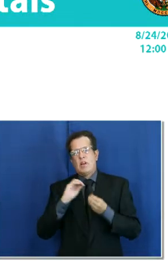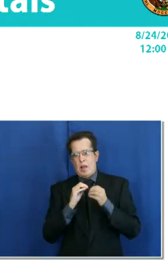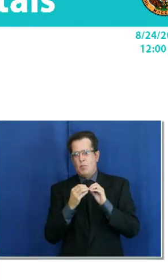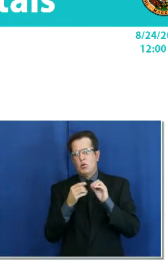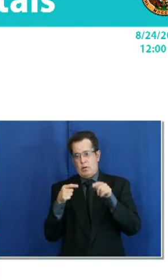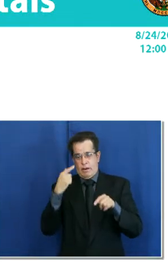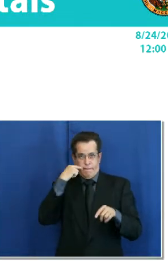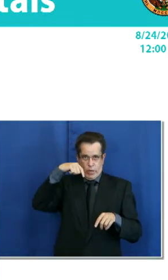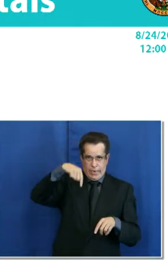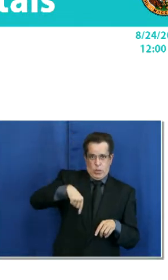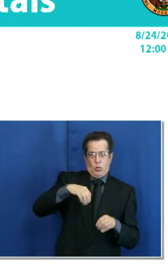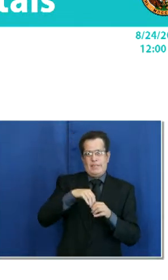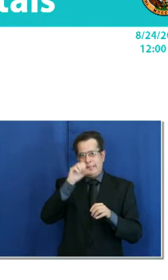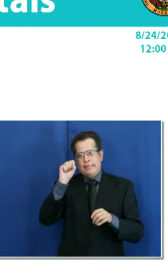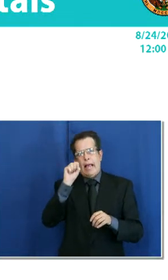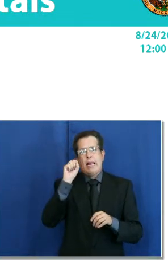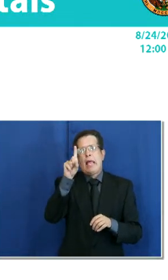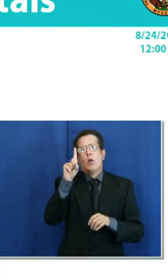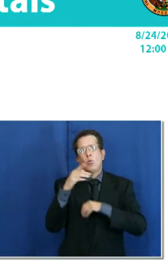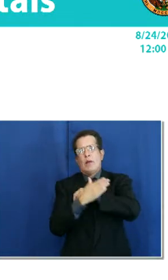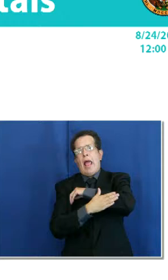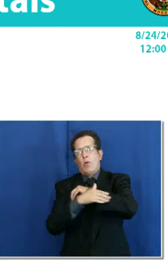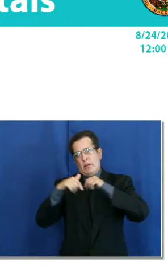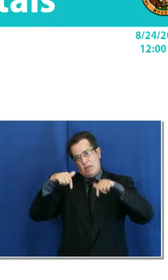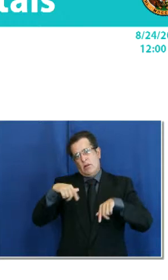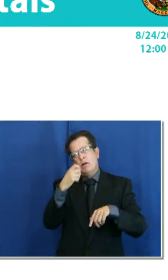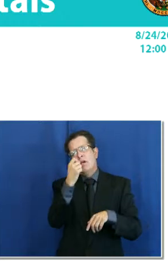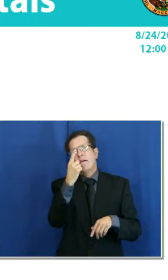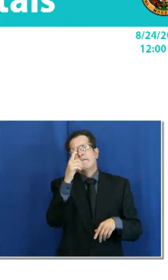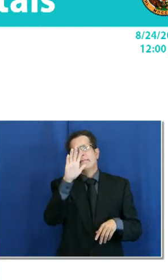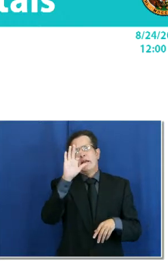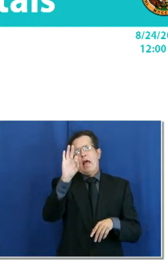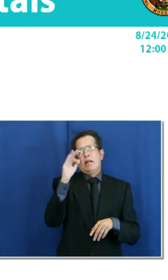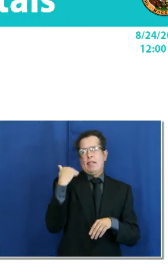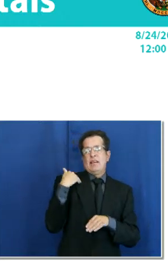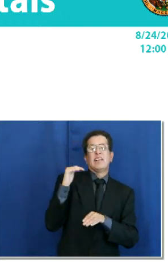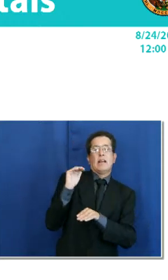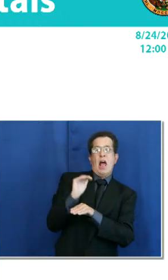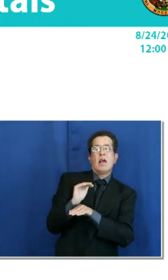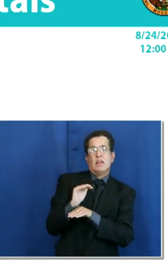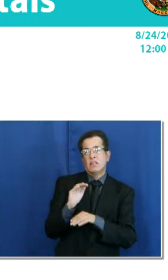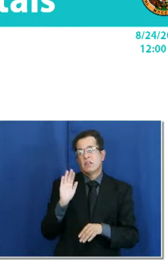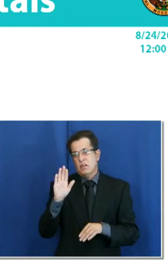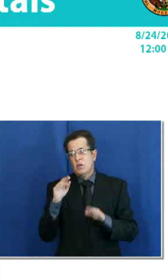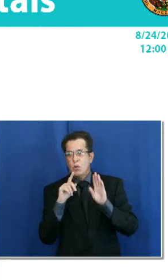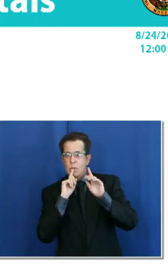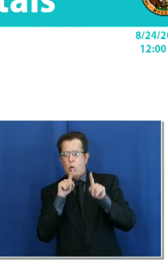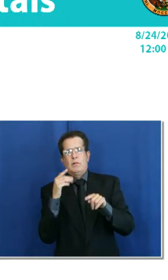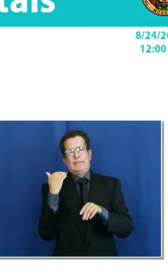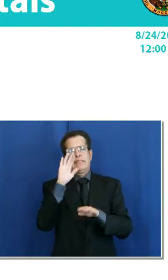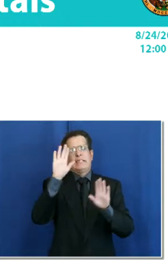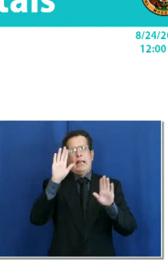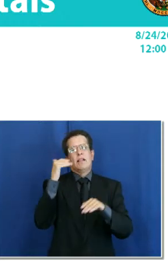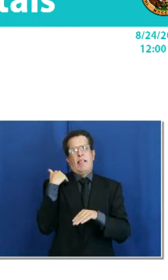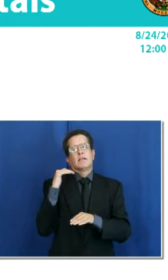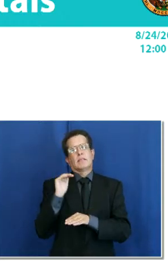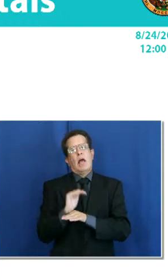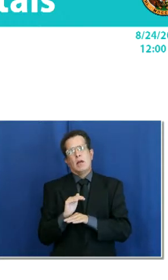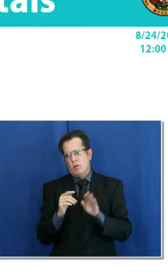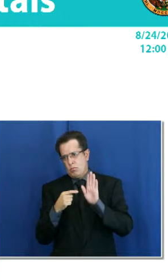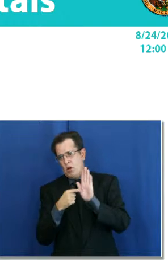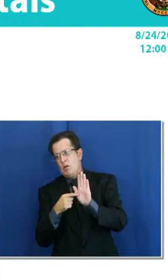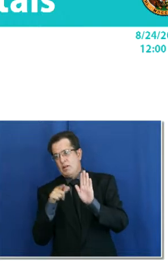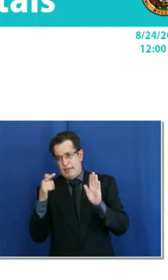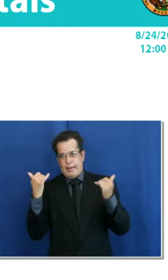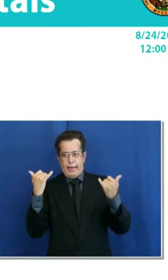statistics for San Diego County are from reports as of 11:59 yesterday on Sunday night. Today,